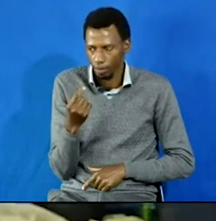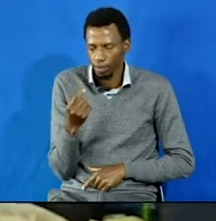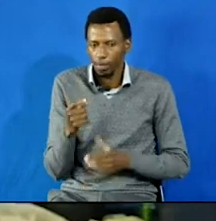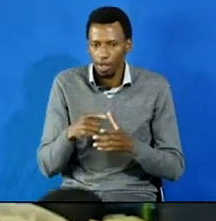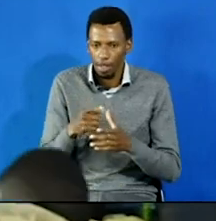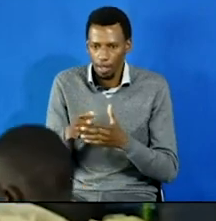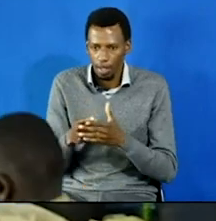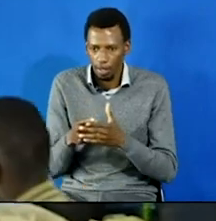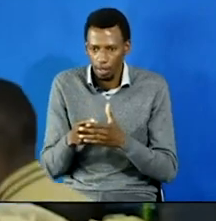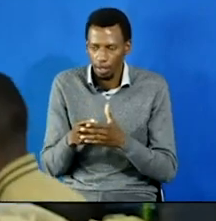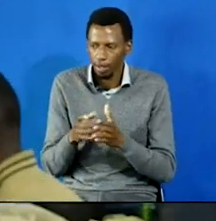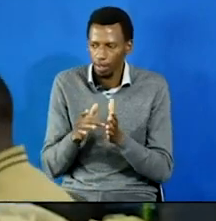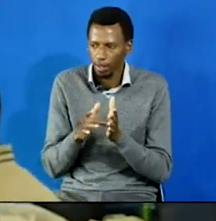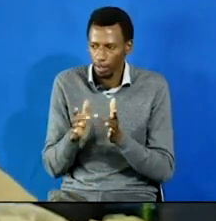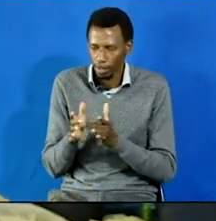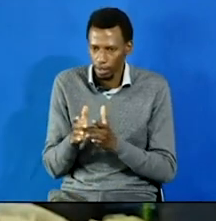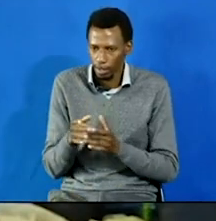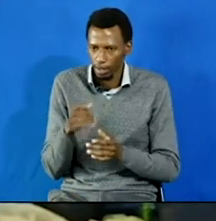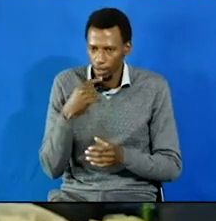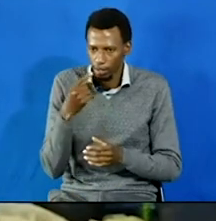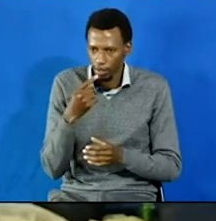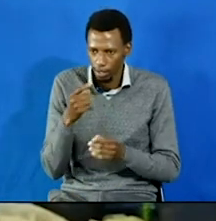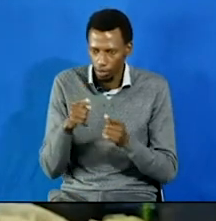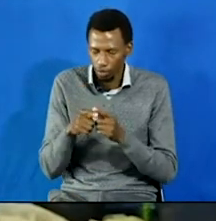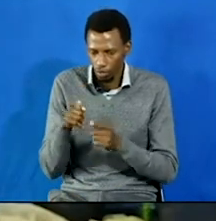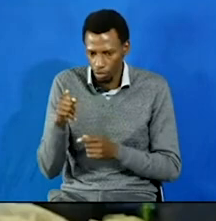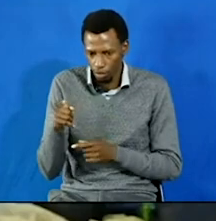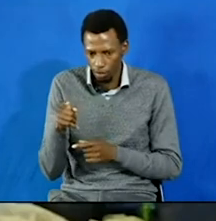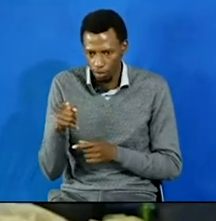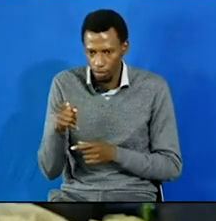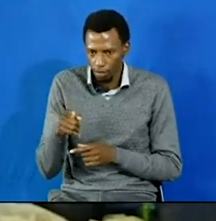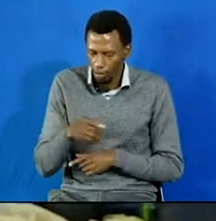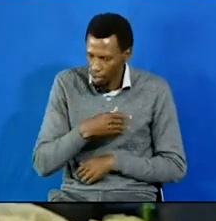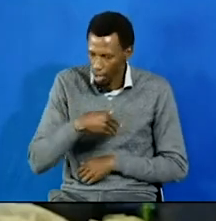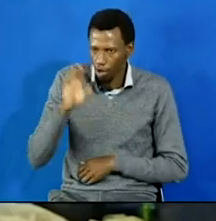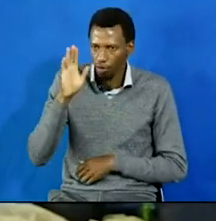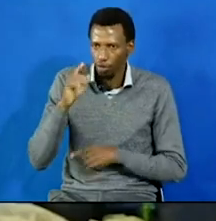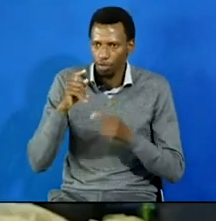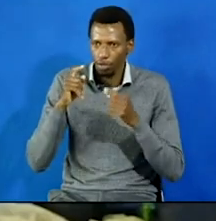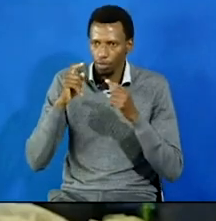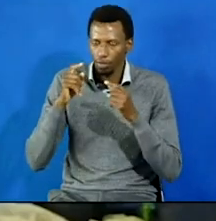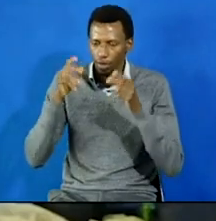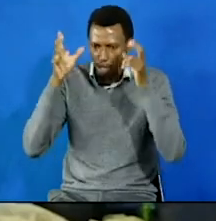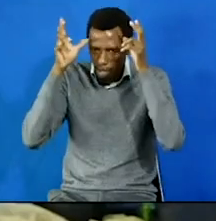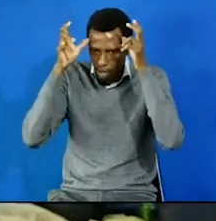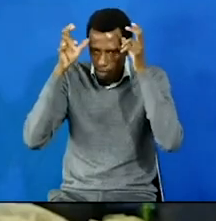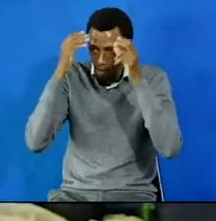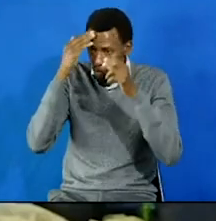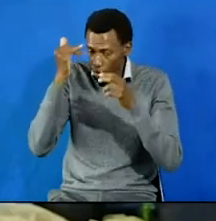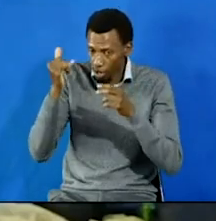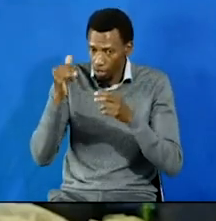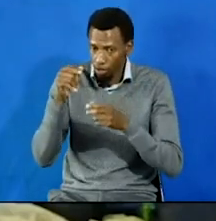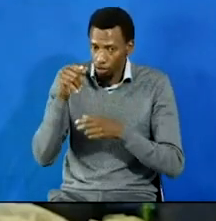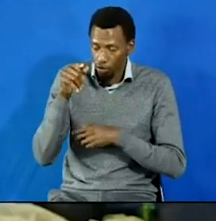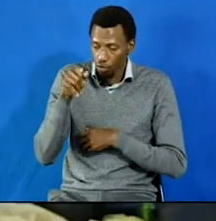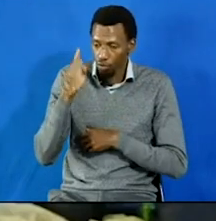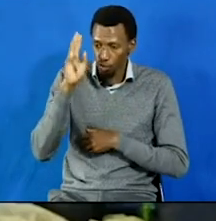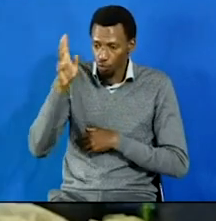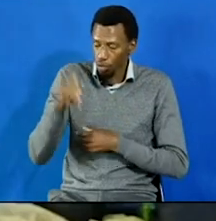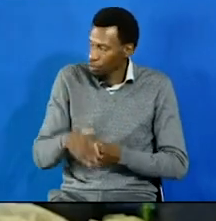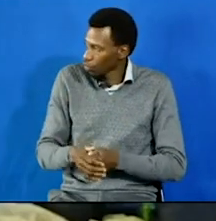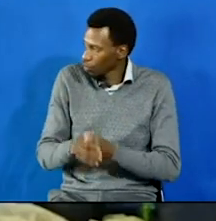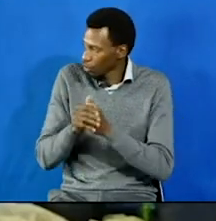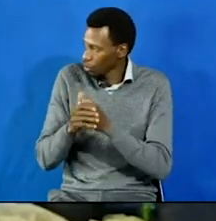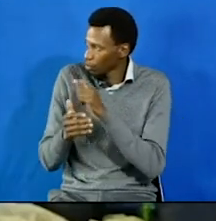unto him, Get thee hence, Satan, for it is written, Thou shalt worship the Lord thy God,